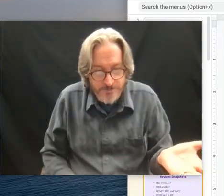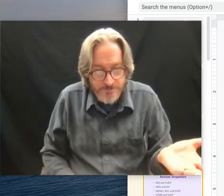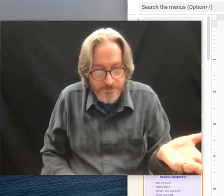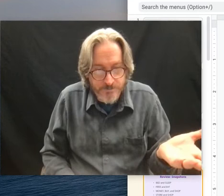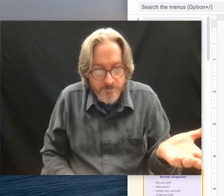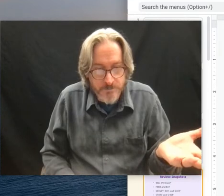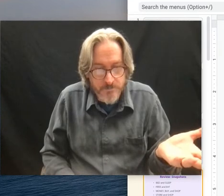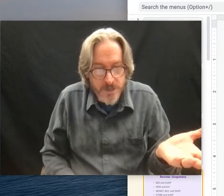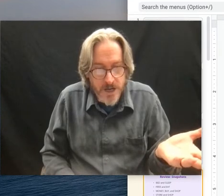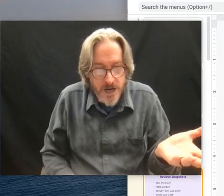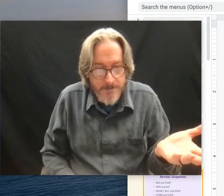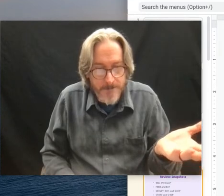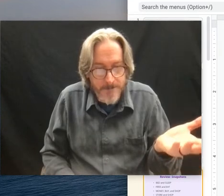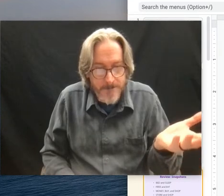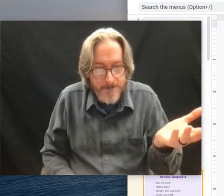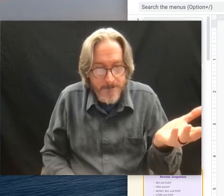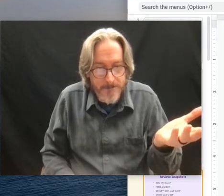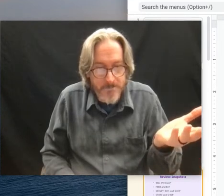explanation